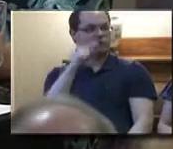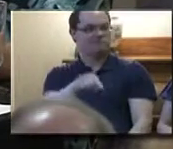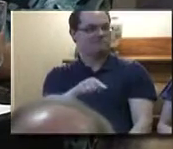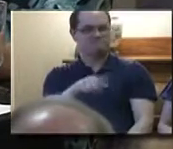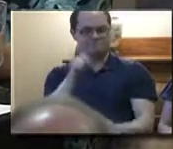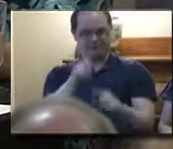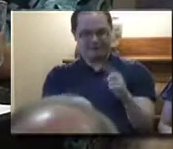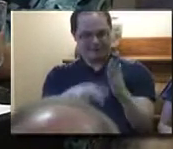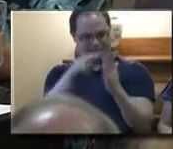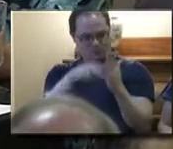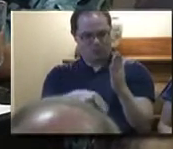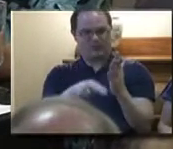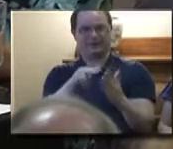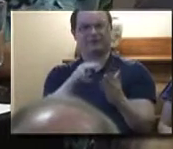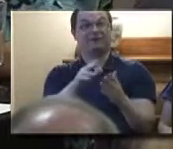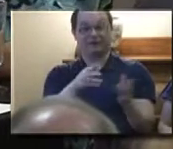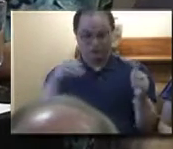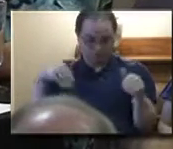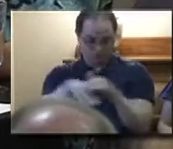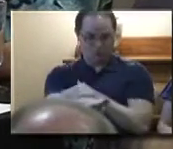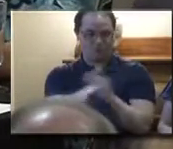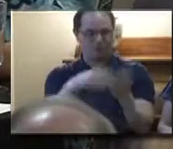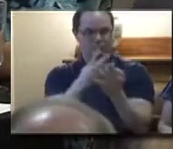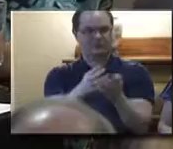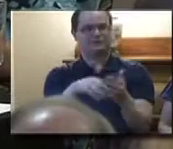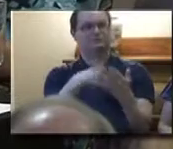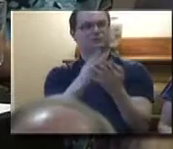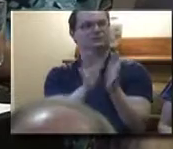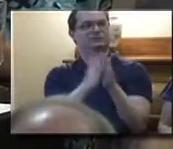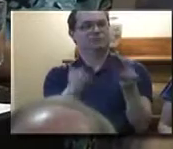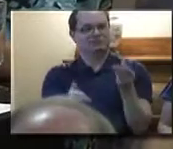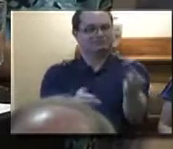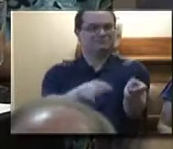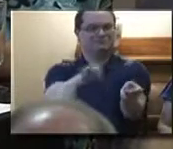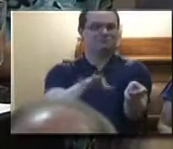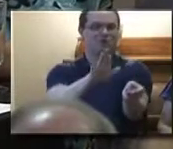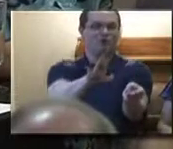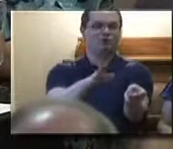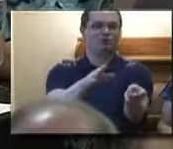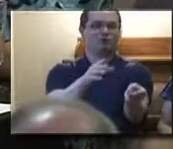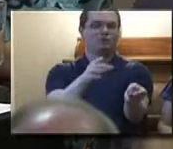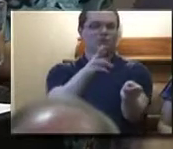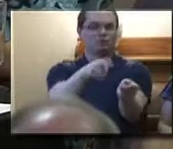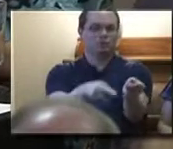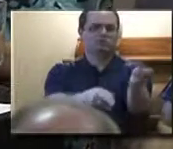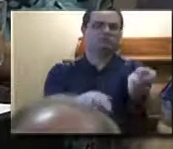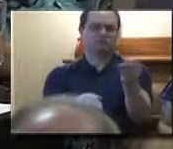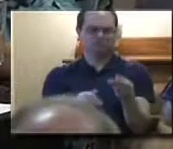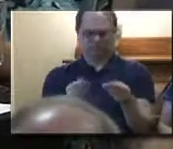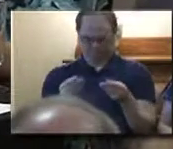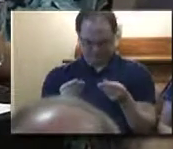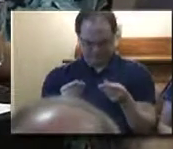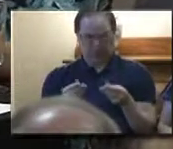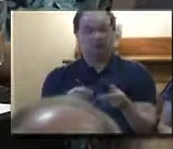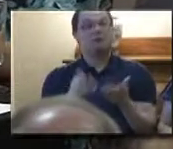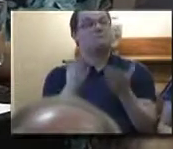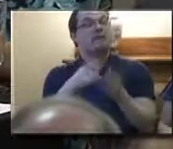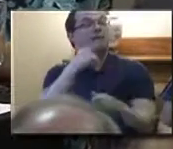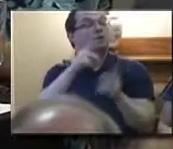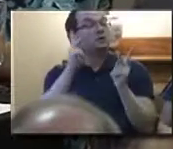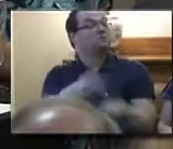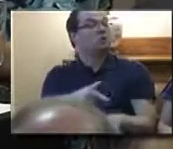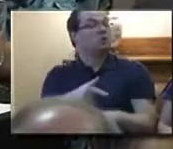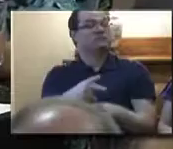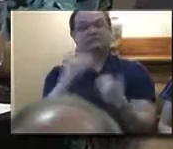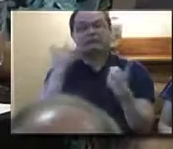the inmate handbook. So how do they know the rules are in the prison? And, you know, a hearing inmate can be illiterate, but they can say, you know,